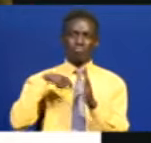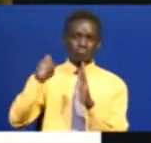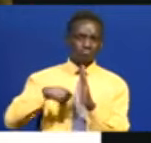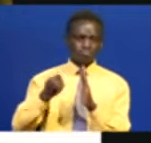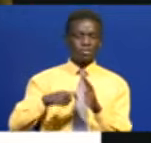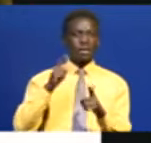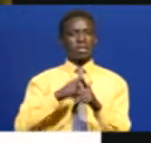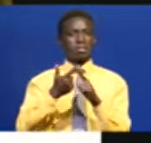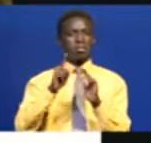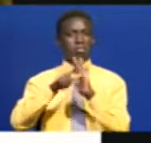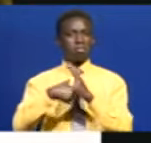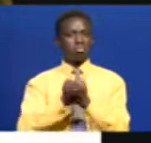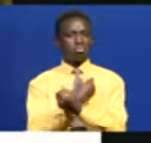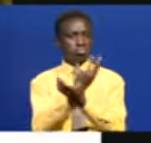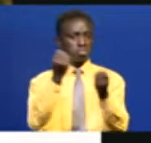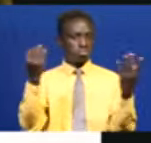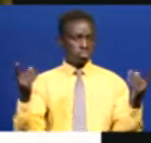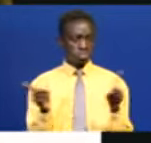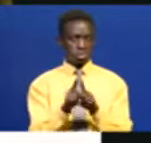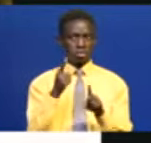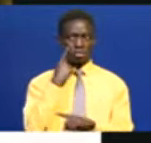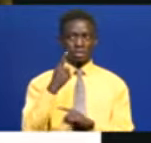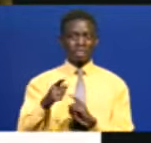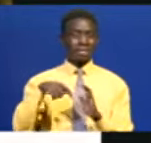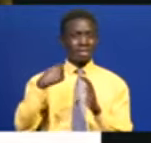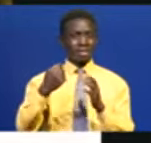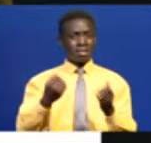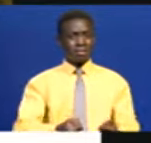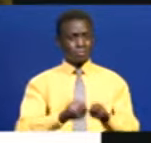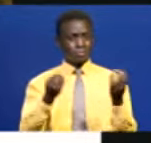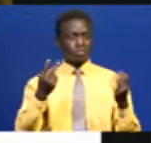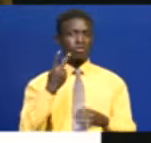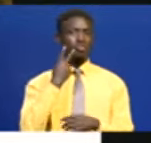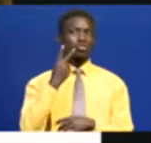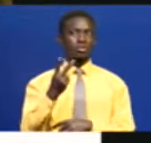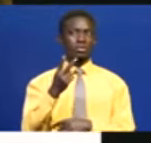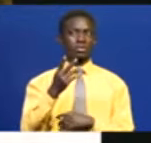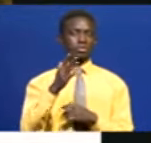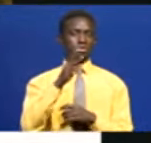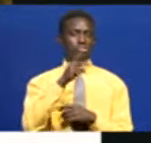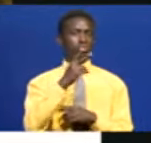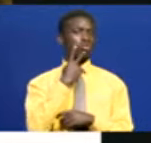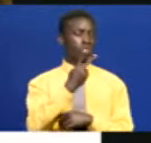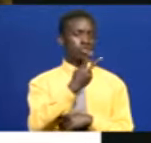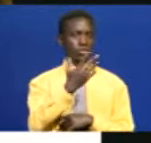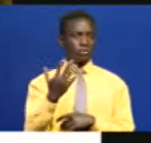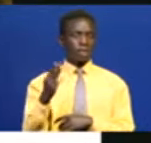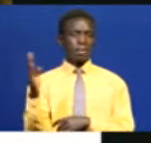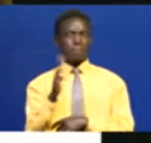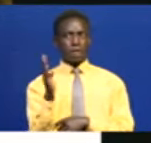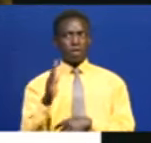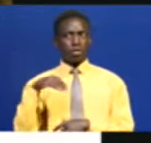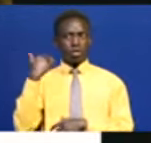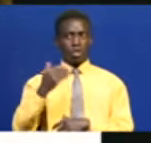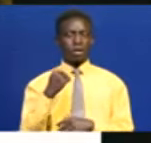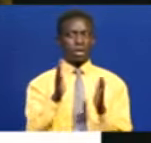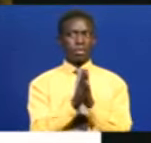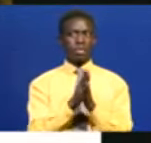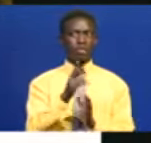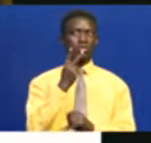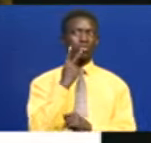And export statistic of Turkey $225 billion to the world in 2023